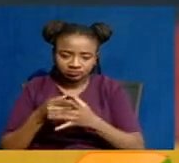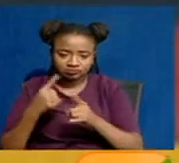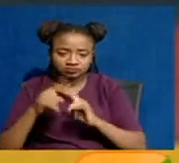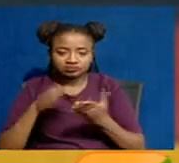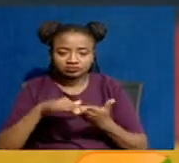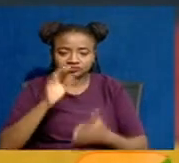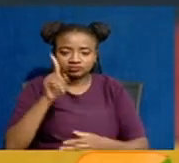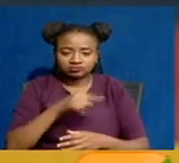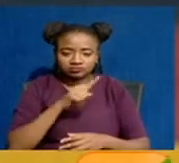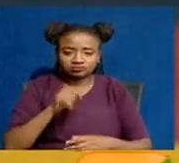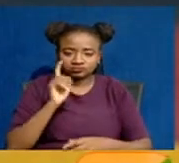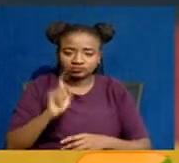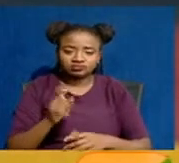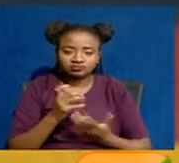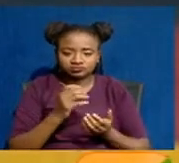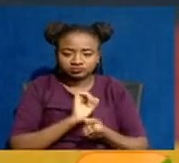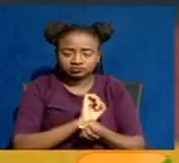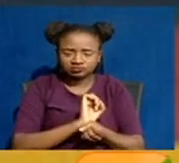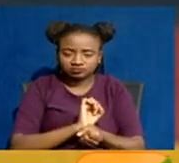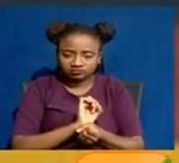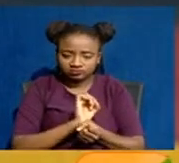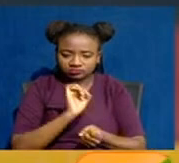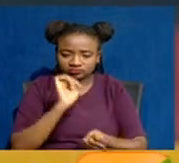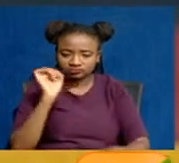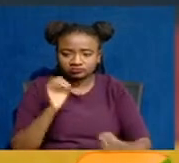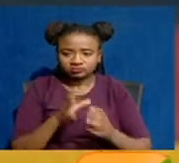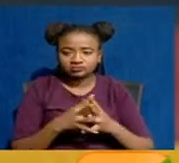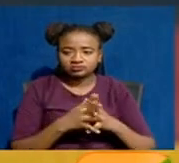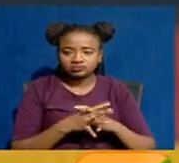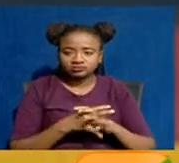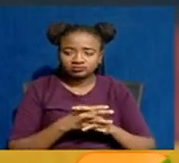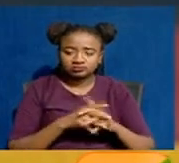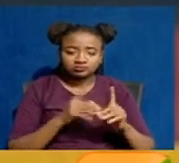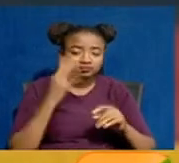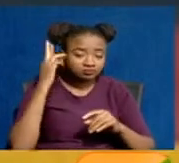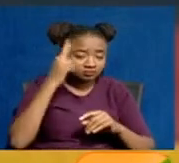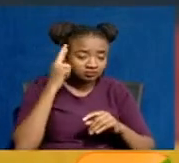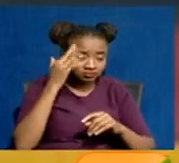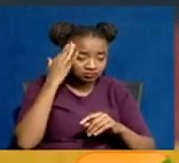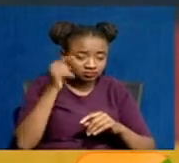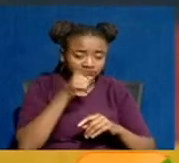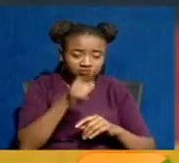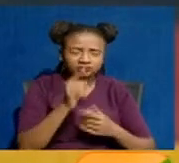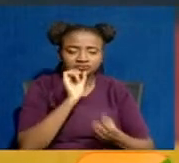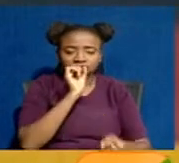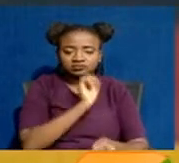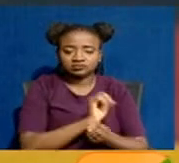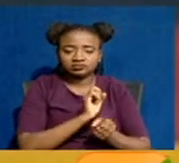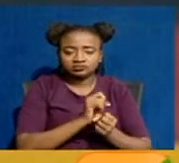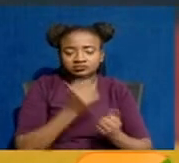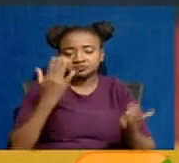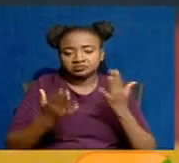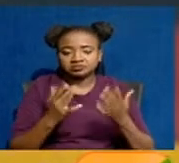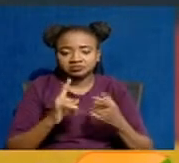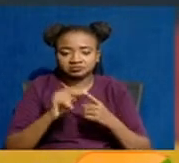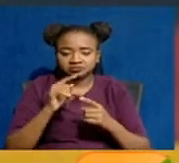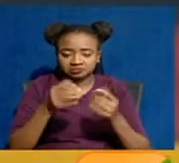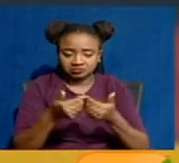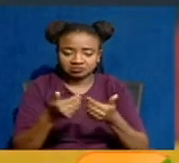be released on bail and bond, if not all. Most offenses, if not all. The reasons as to why you'd be detained, for example, is for your own